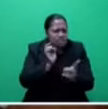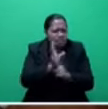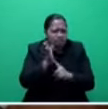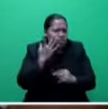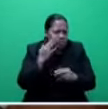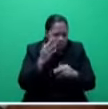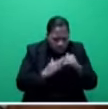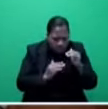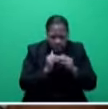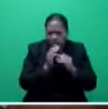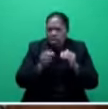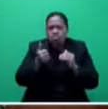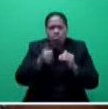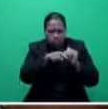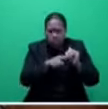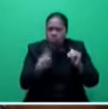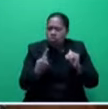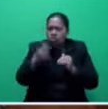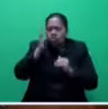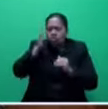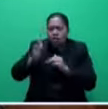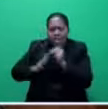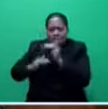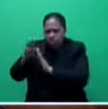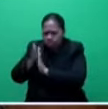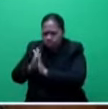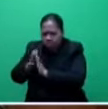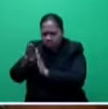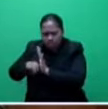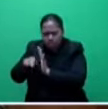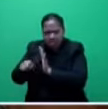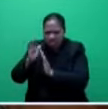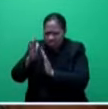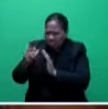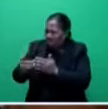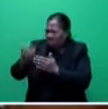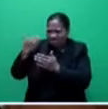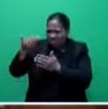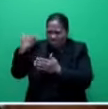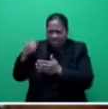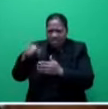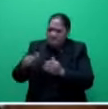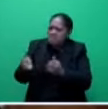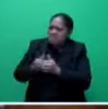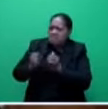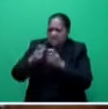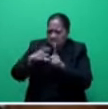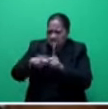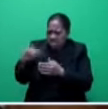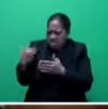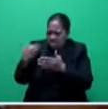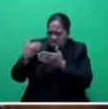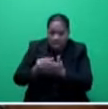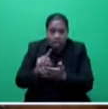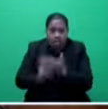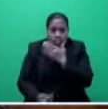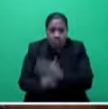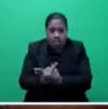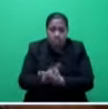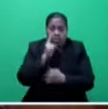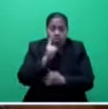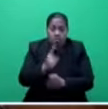by school managements and construction companies in the past. These weaknesses occur over many years, but it just takes one natural disaster to expose